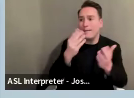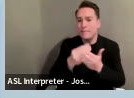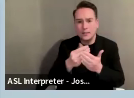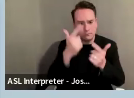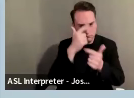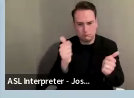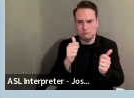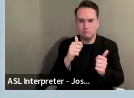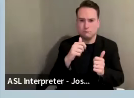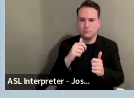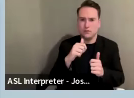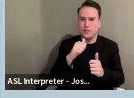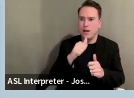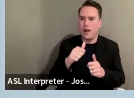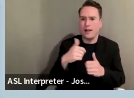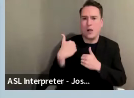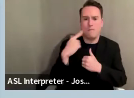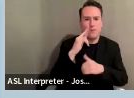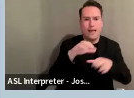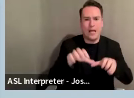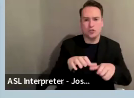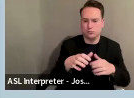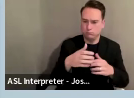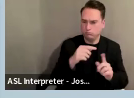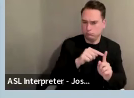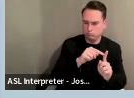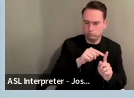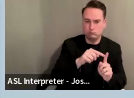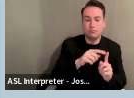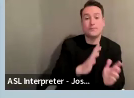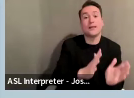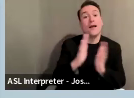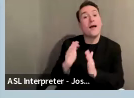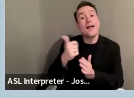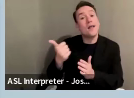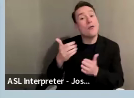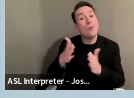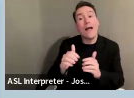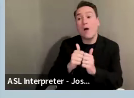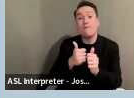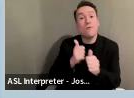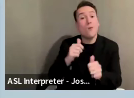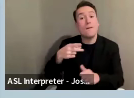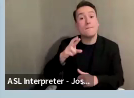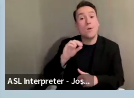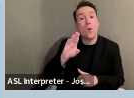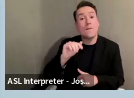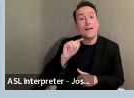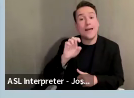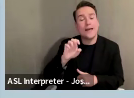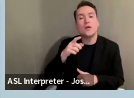your actions other than yourself. And then another way to avoid probate in California is to